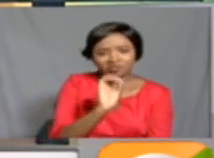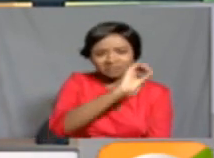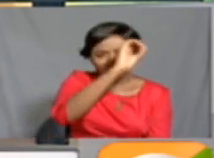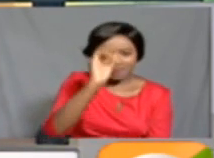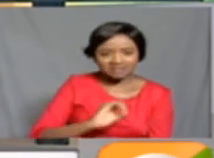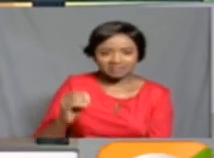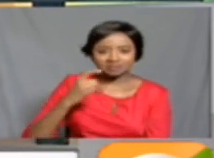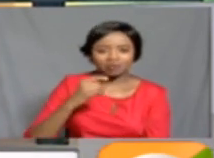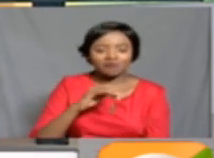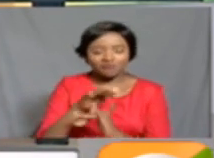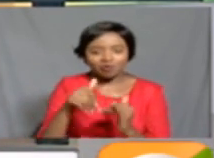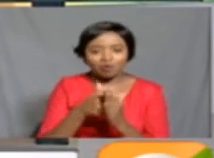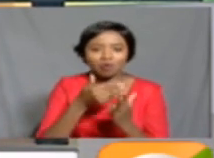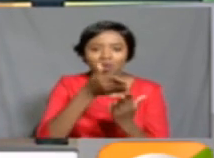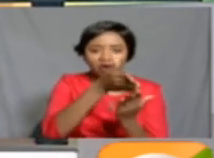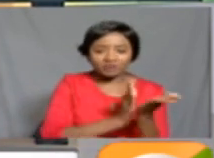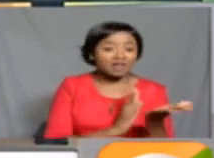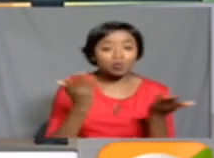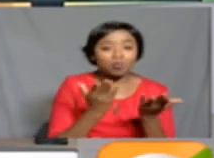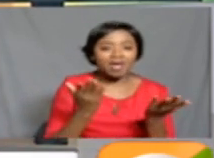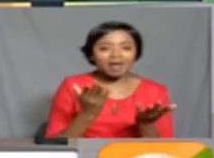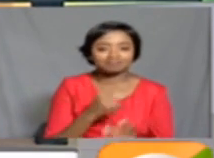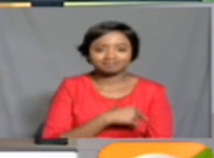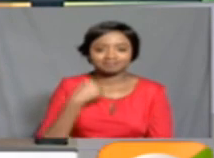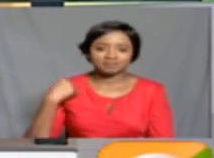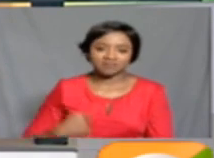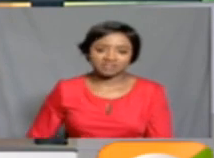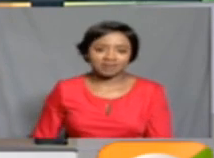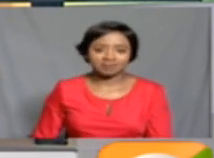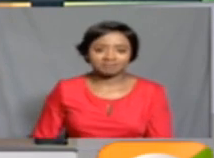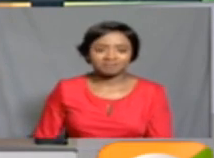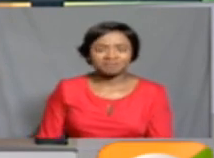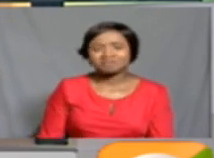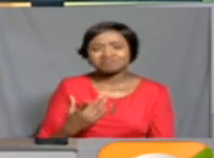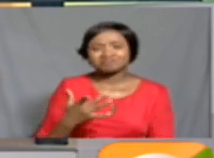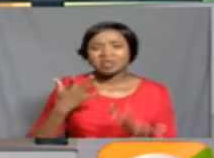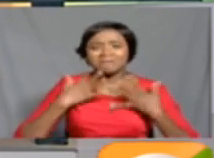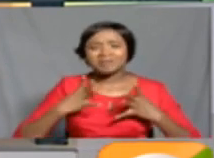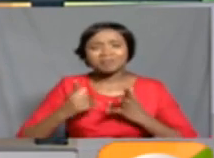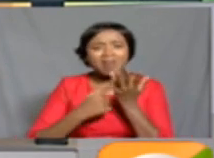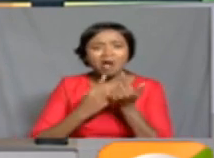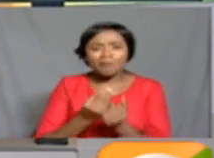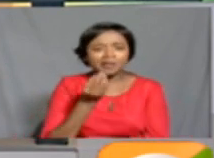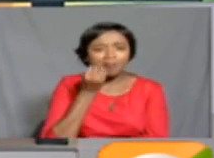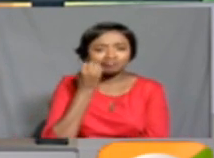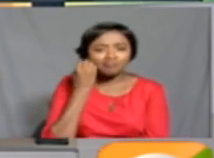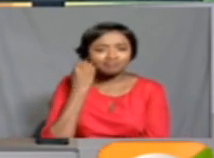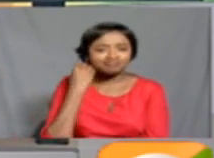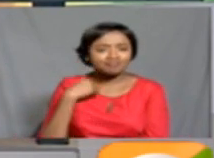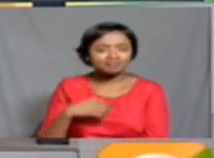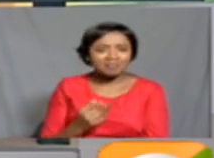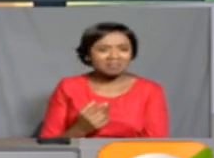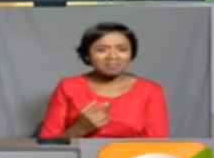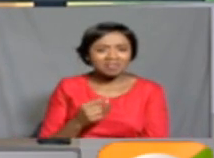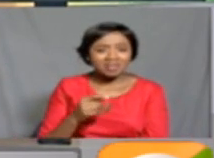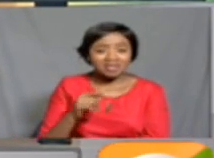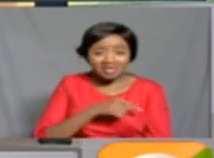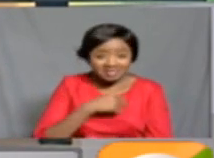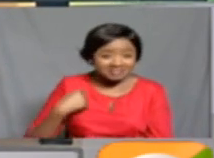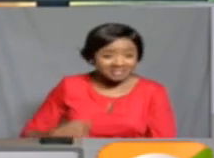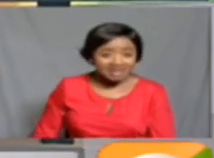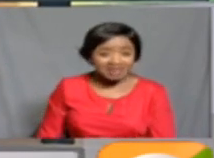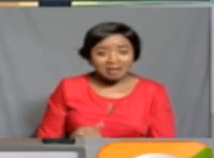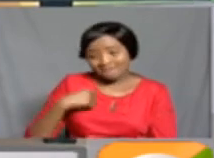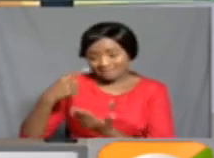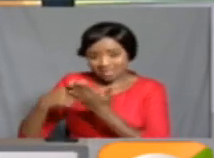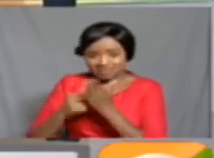our avocado to China. Now, how many people consume avocados, or just what is their consumption like in China? I